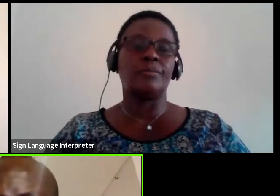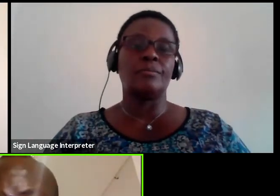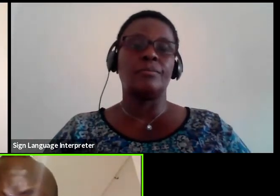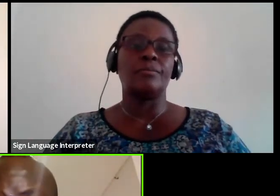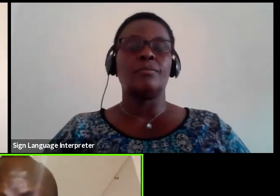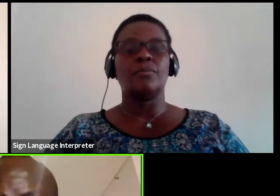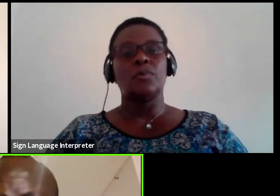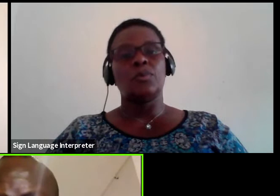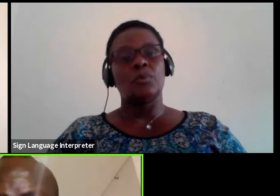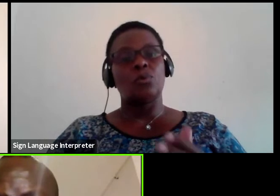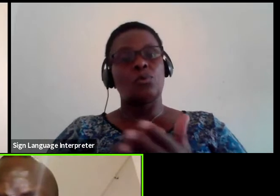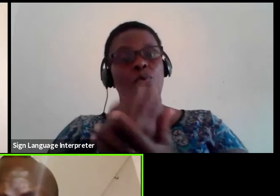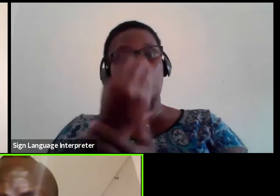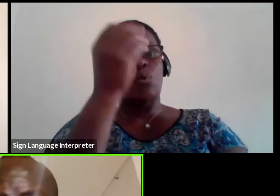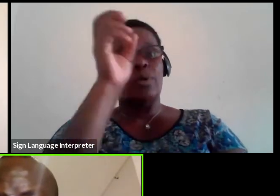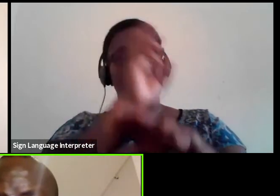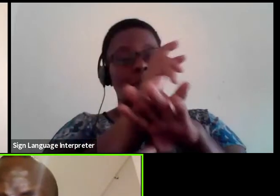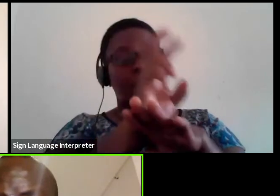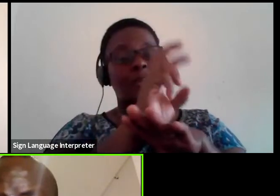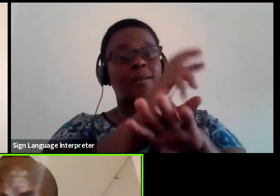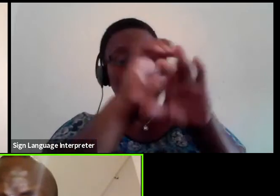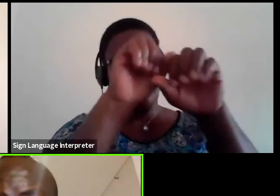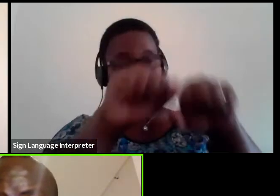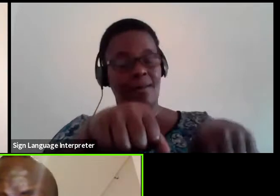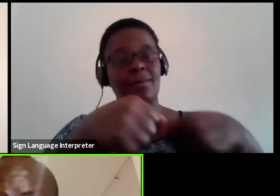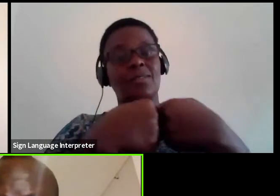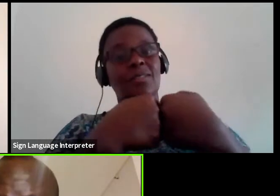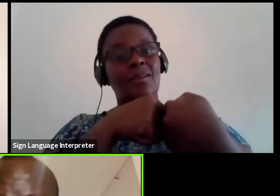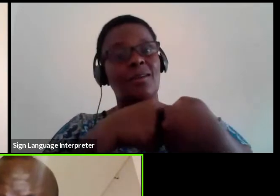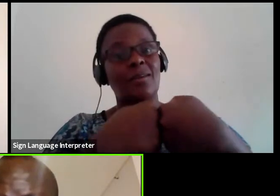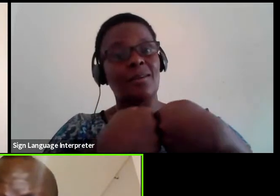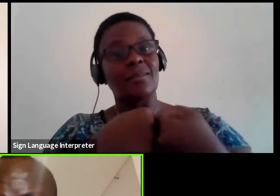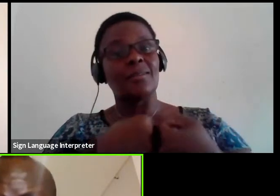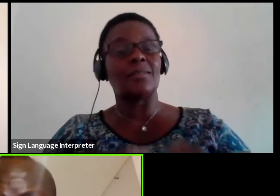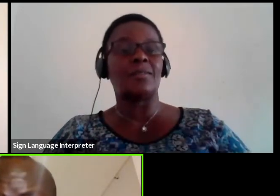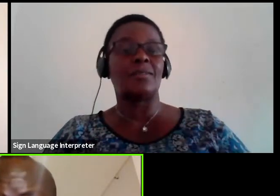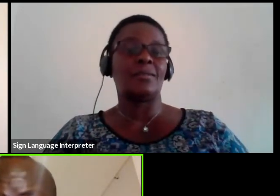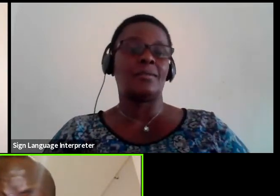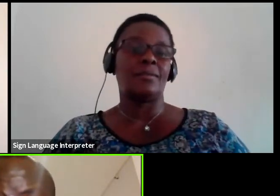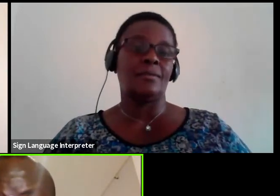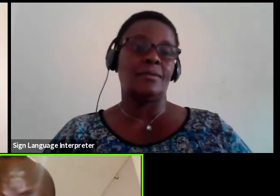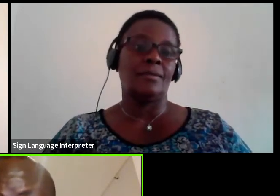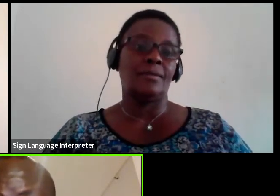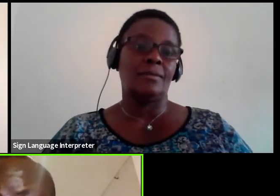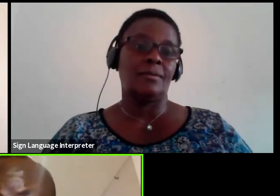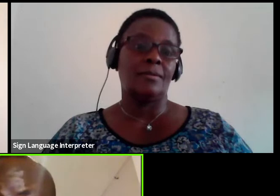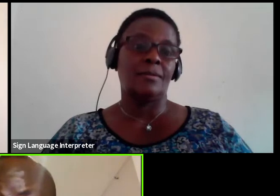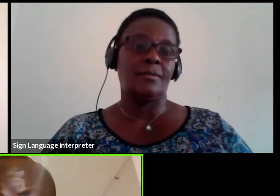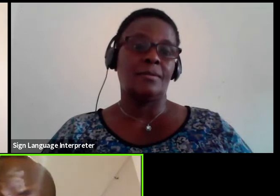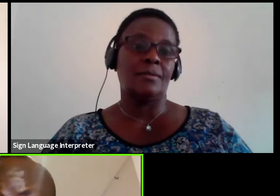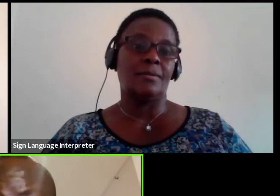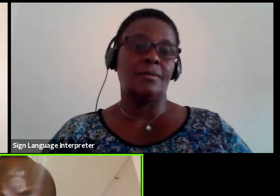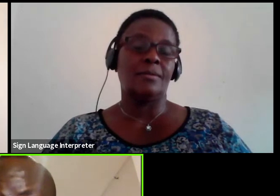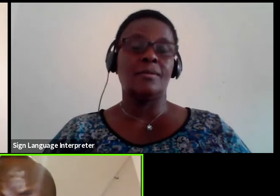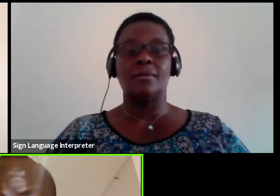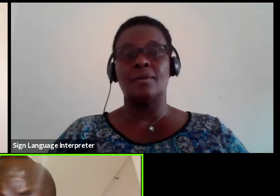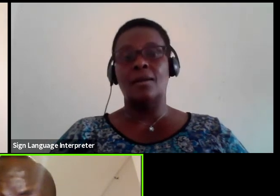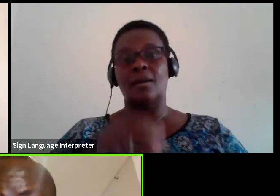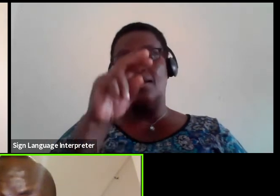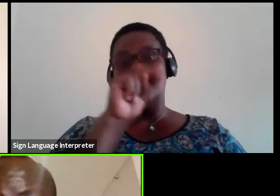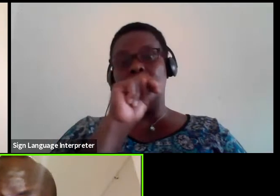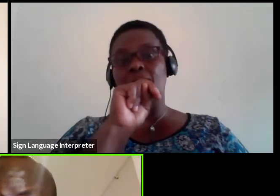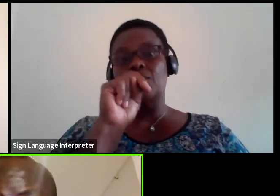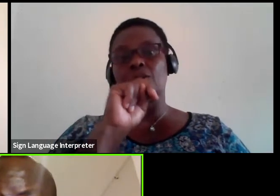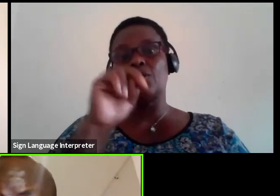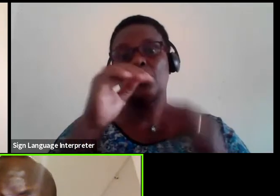be challenged. First of all, I think at the national level, we must start from home.